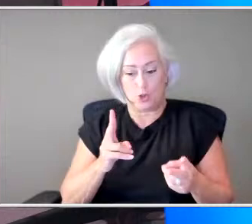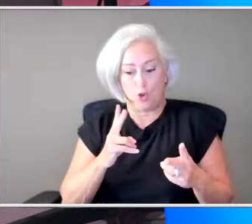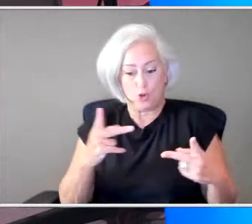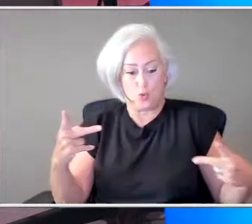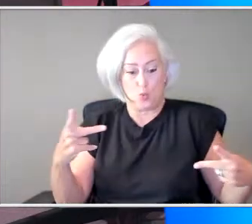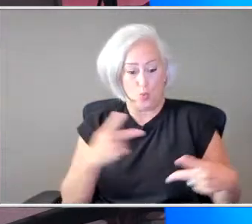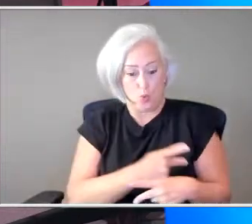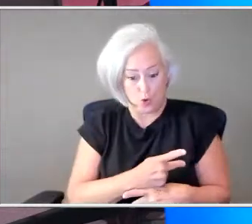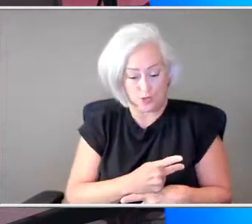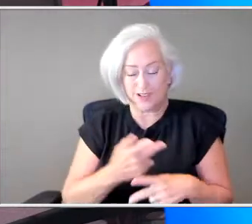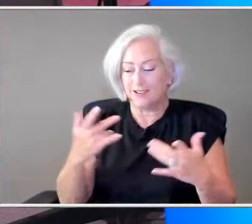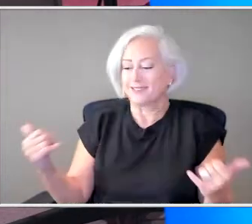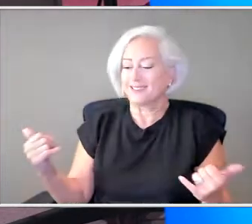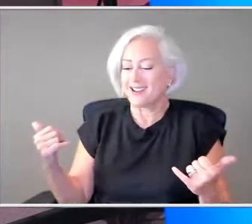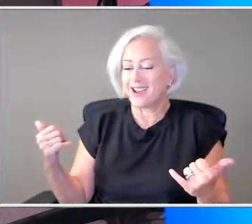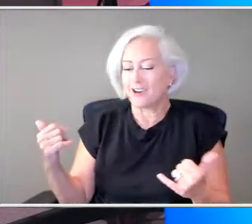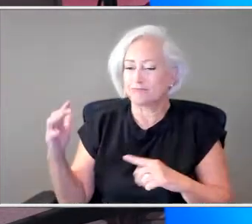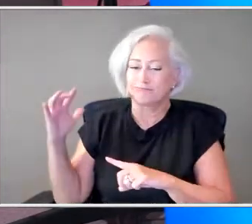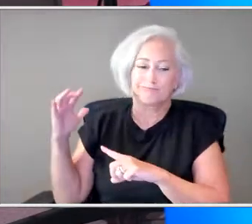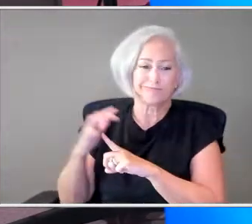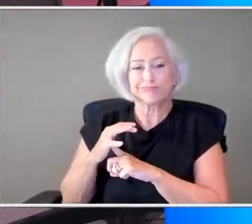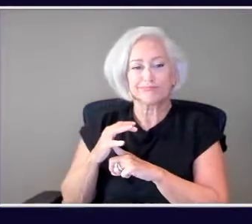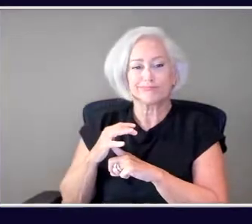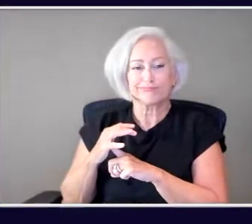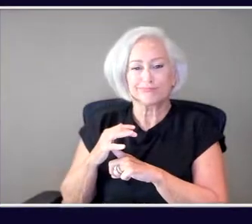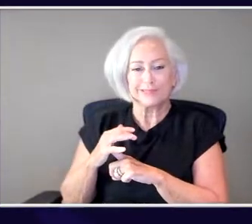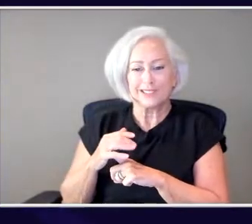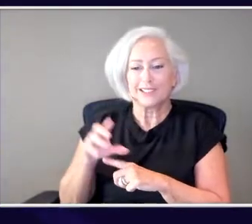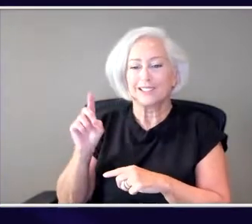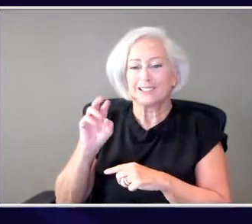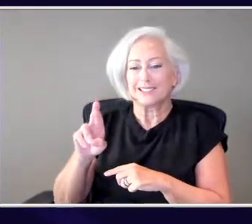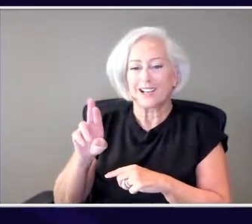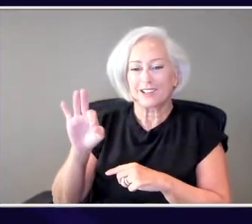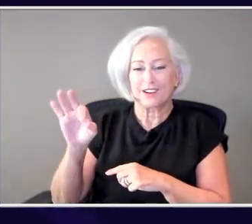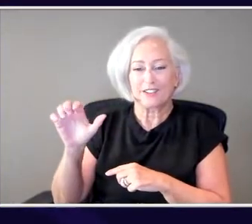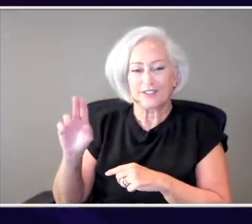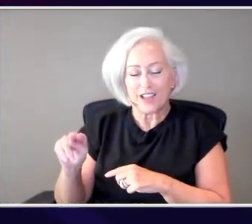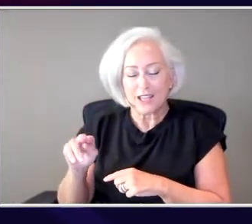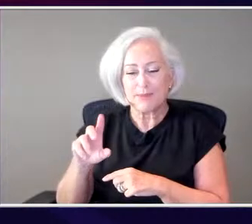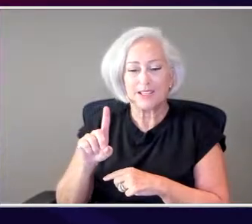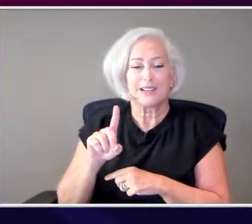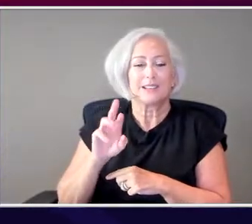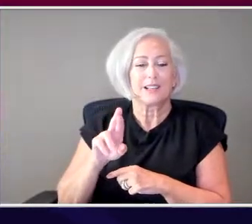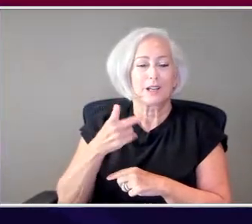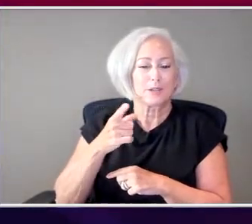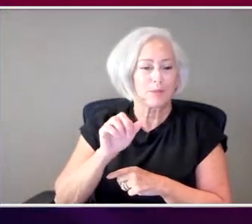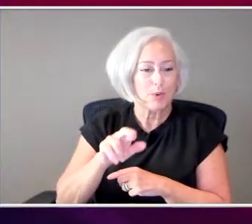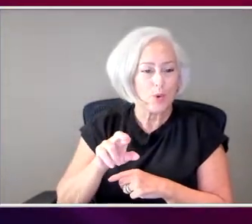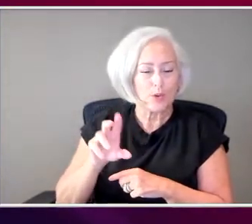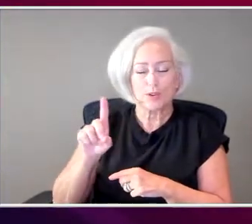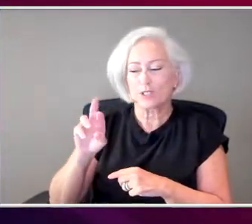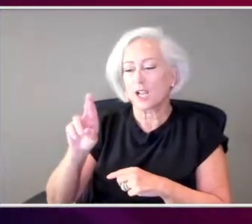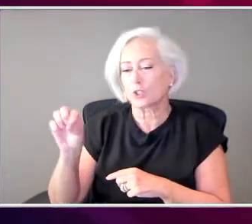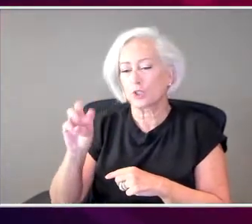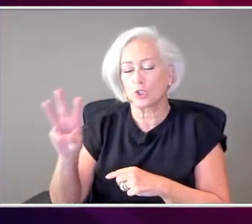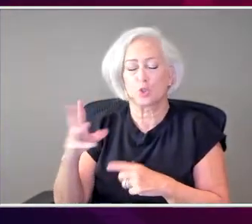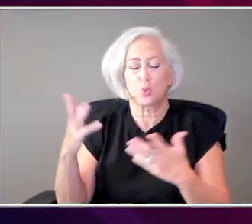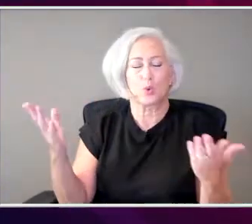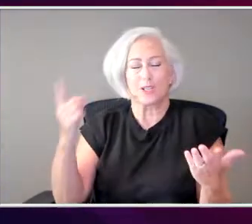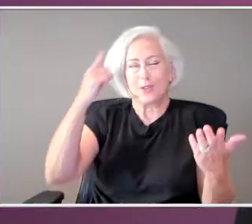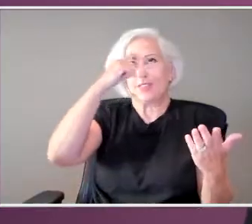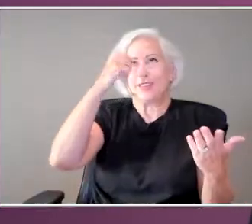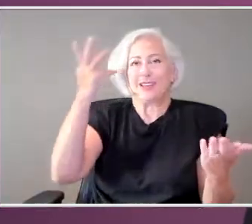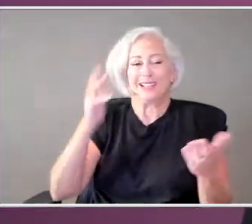with them? You've got Dr. Fabian speaking in glowing terms, Porter, Jewel. What's it like? Oh, you're gonna make me